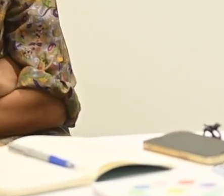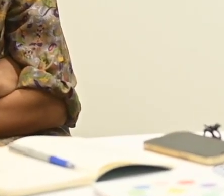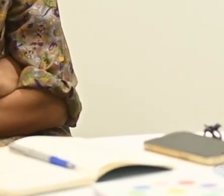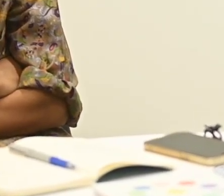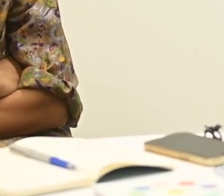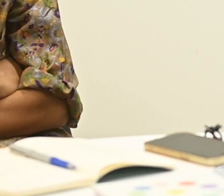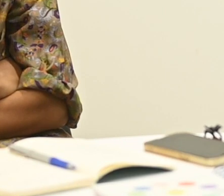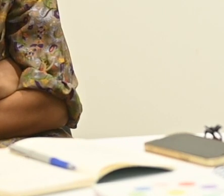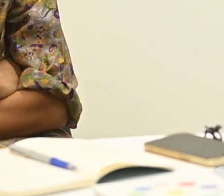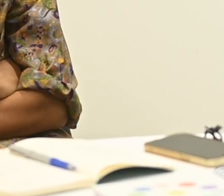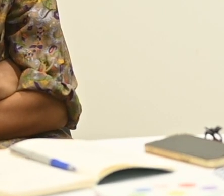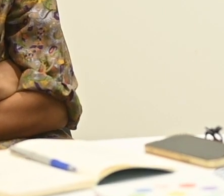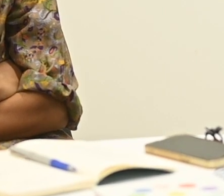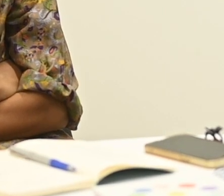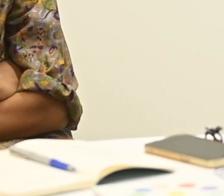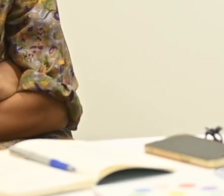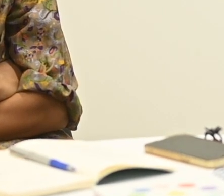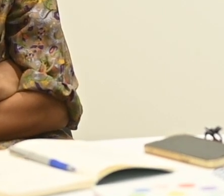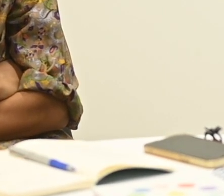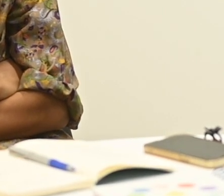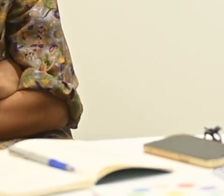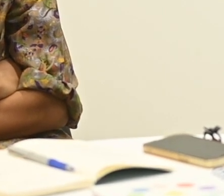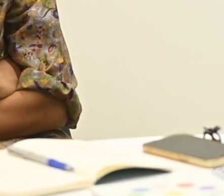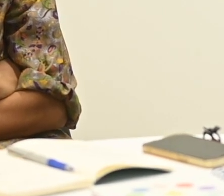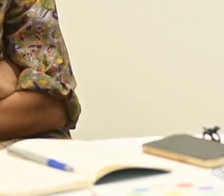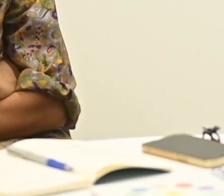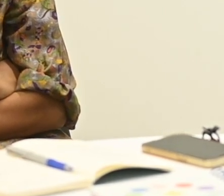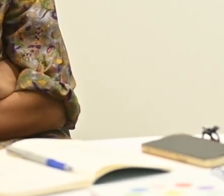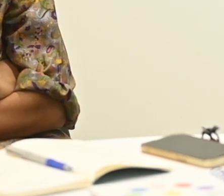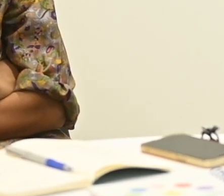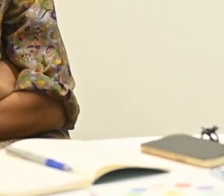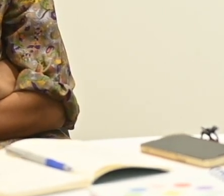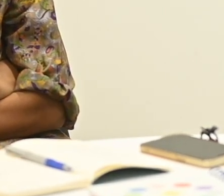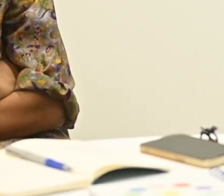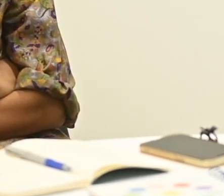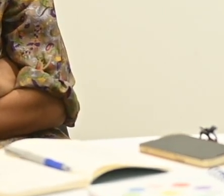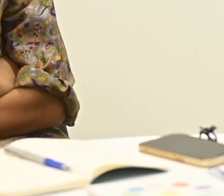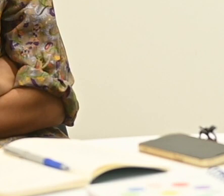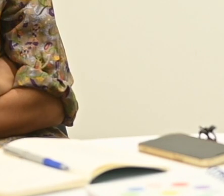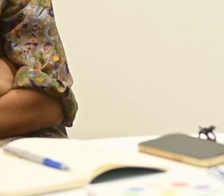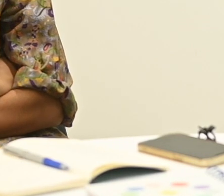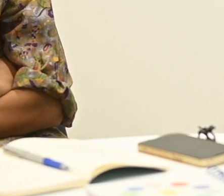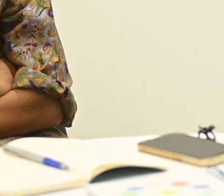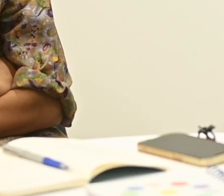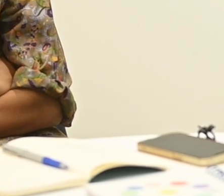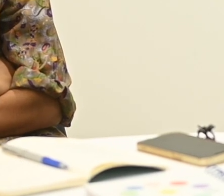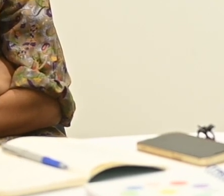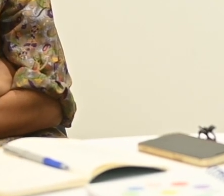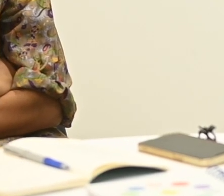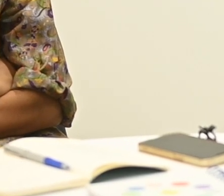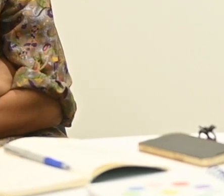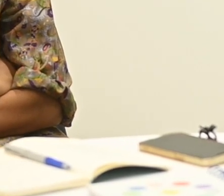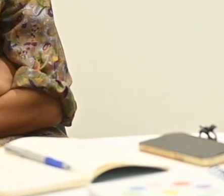of an organization? Oh, you know what I mean? Like, because I just wonder what that would look like. It feels like if you built an organization from